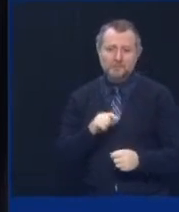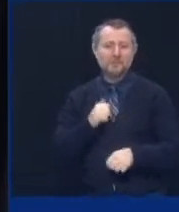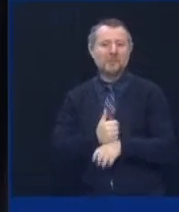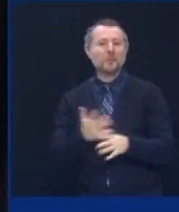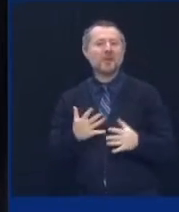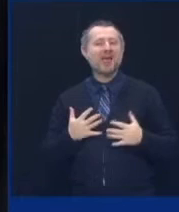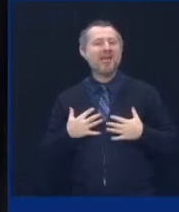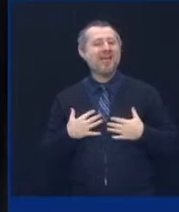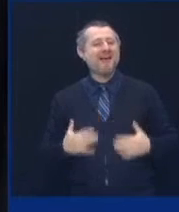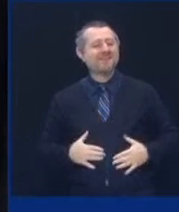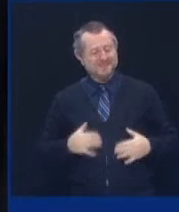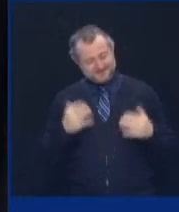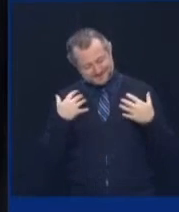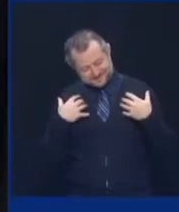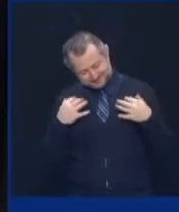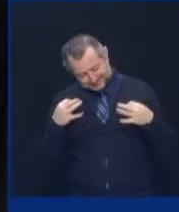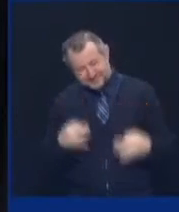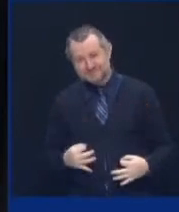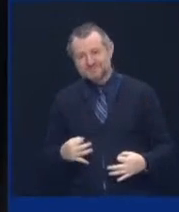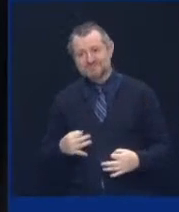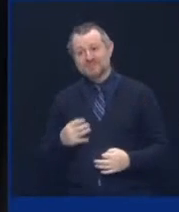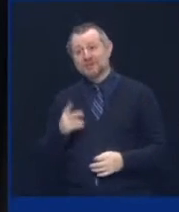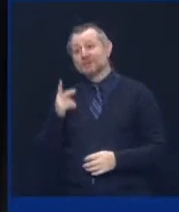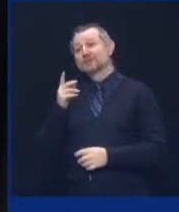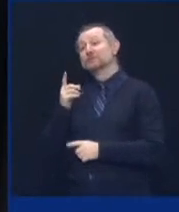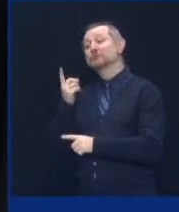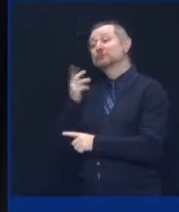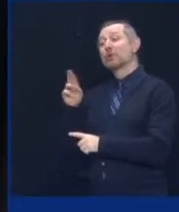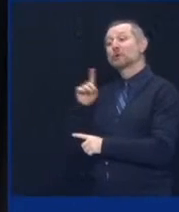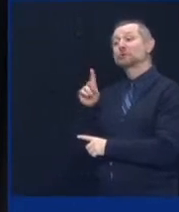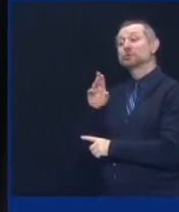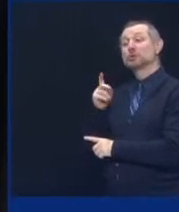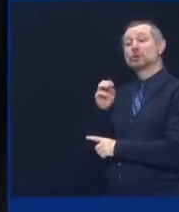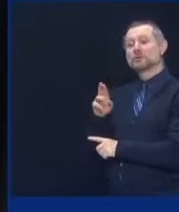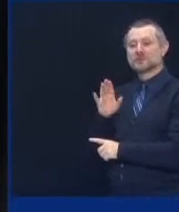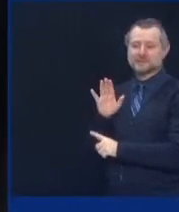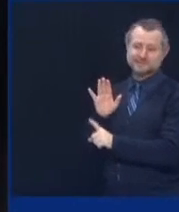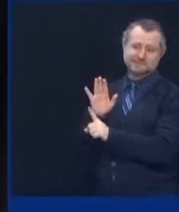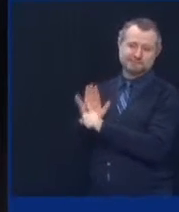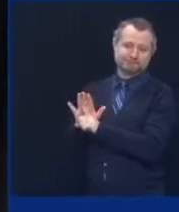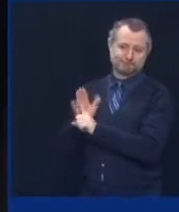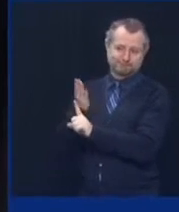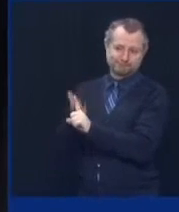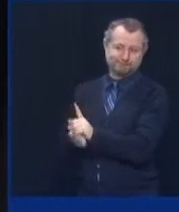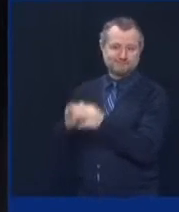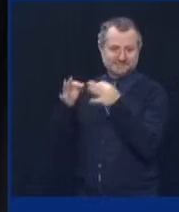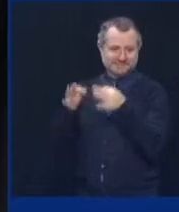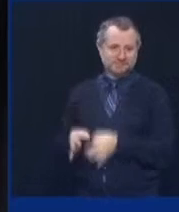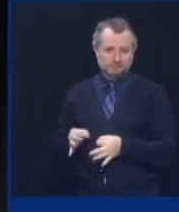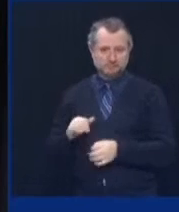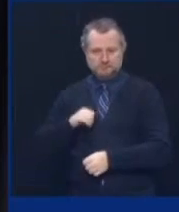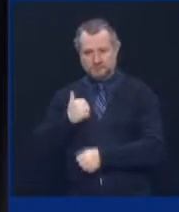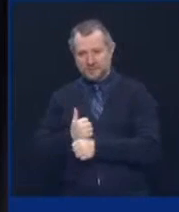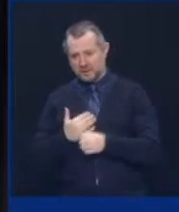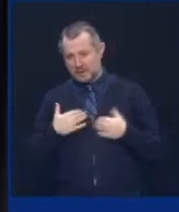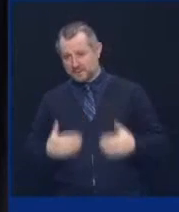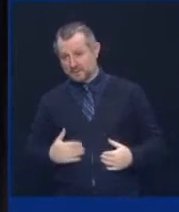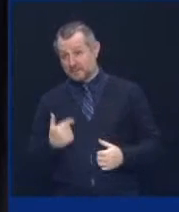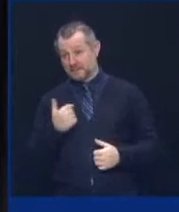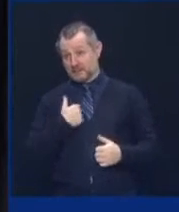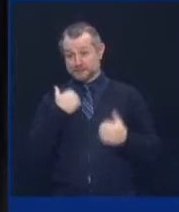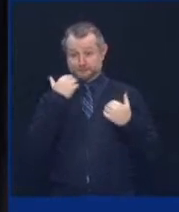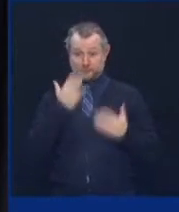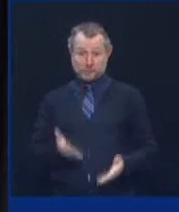be Dr. Zucker's health decision. I don't know that he's